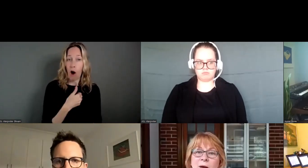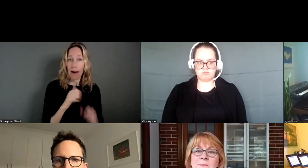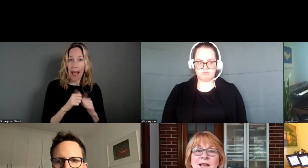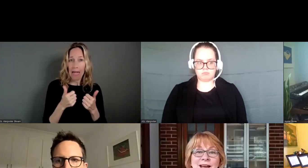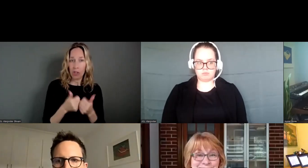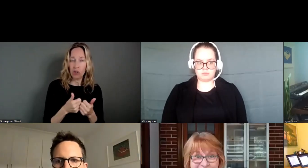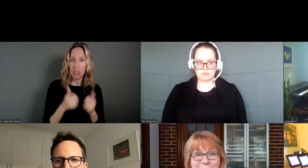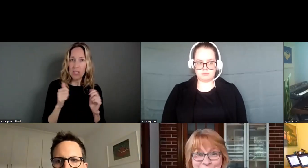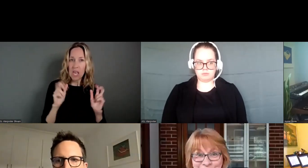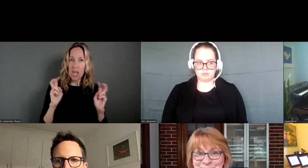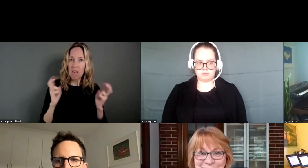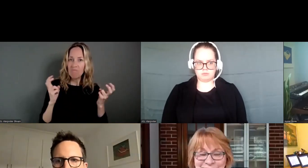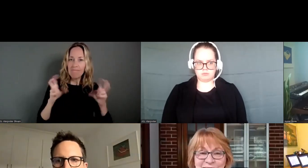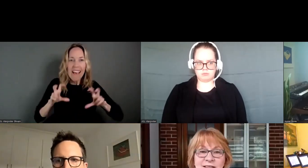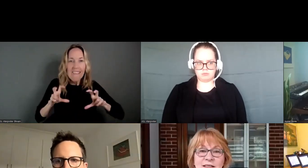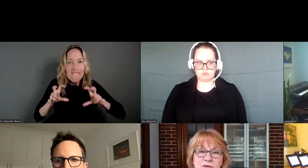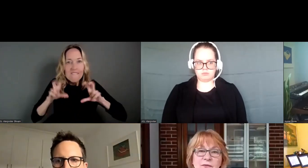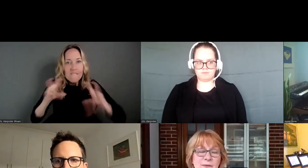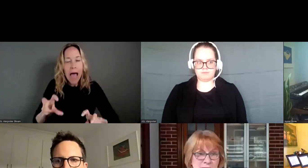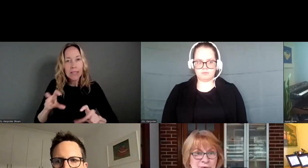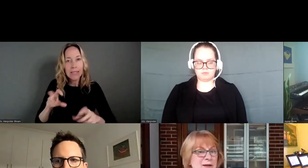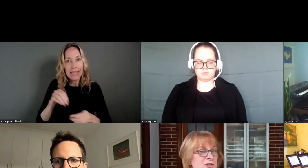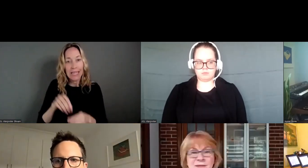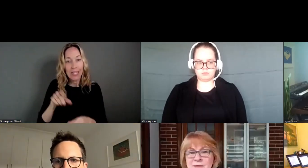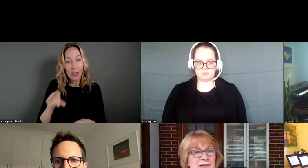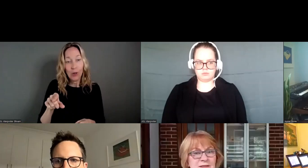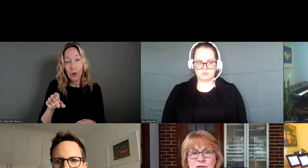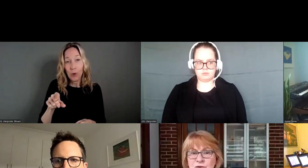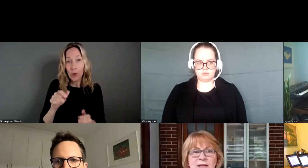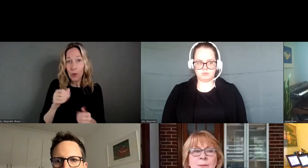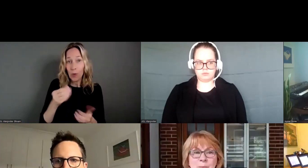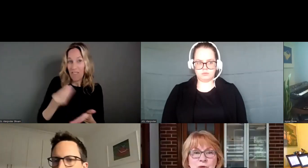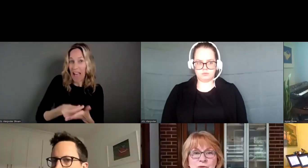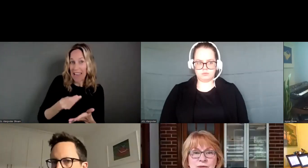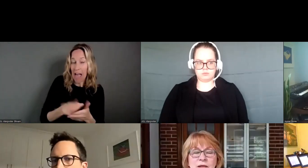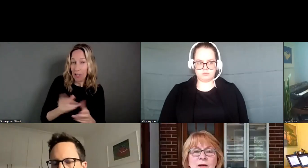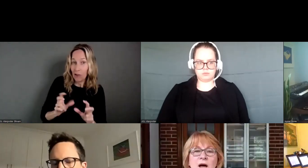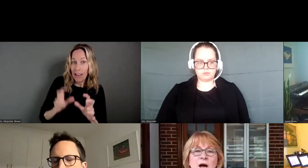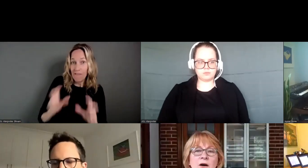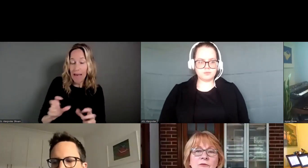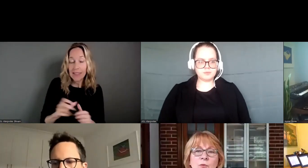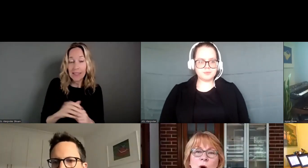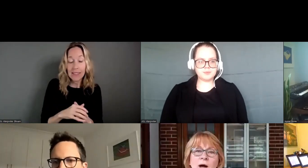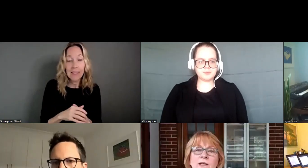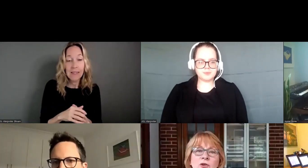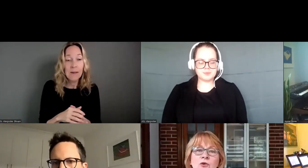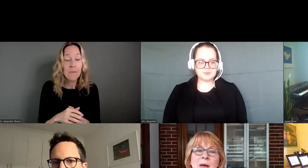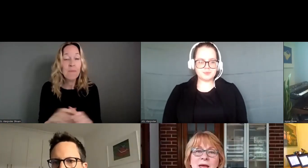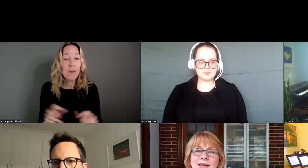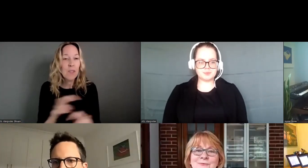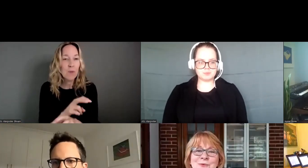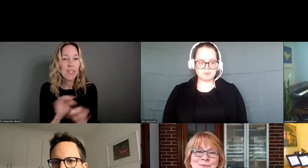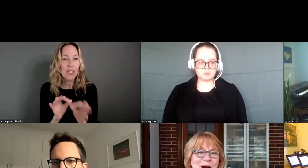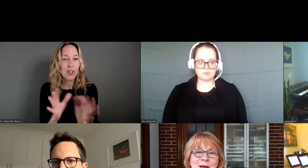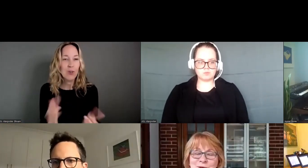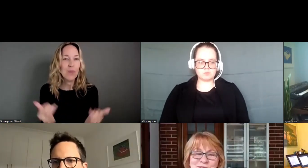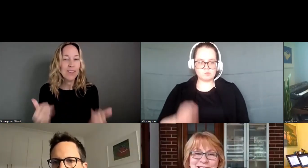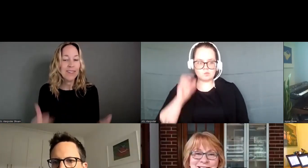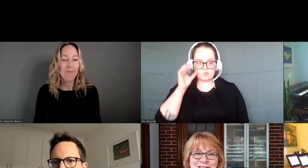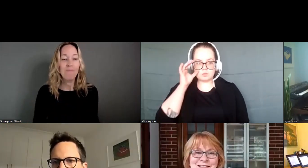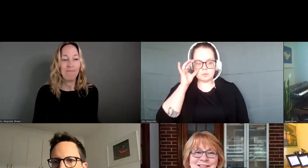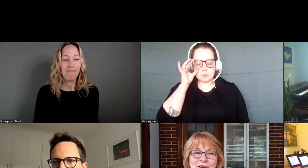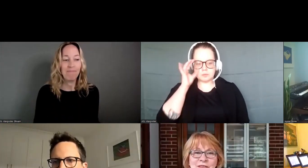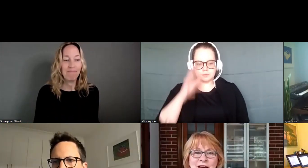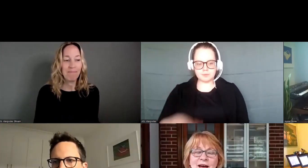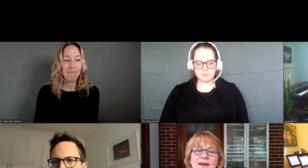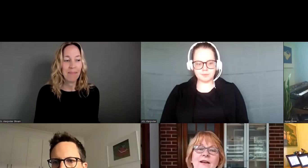am upside down in many cases. If I just look at the straight numbers of what you make and what my